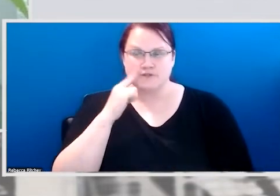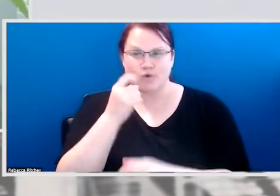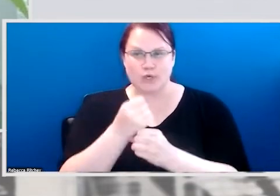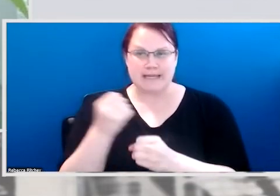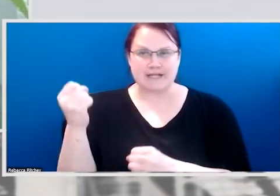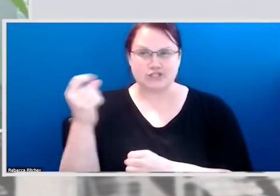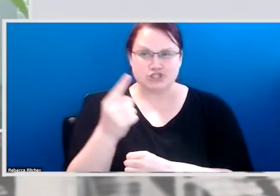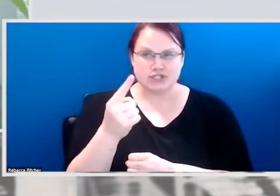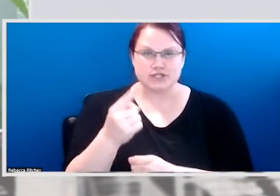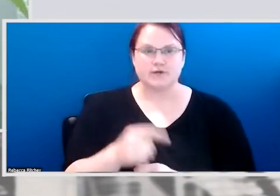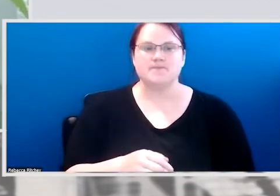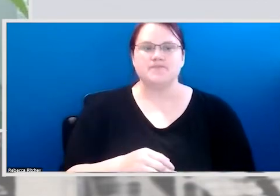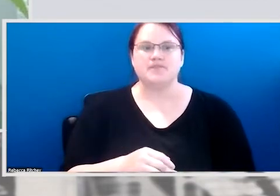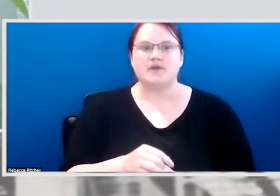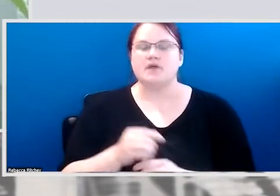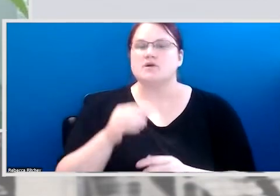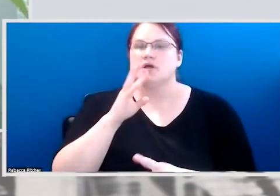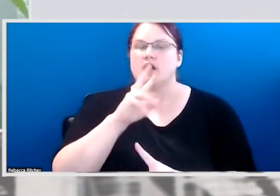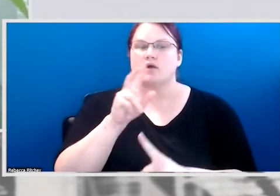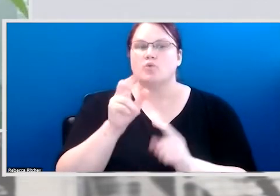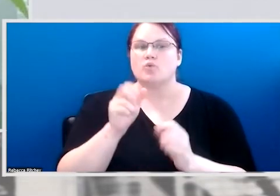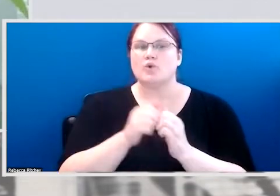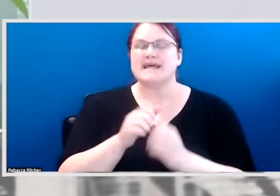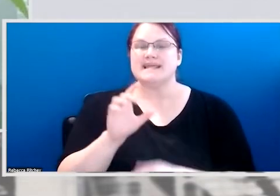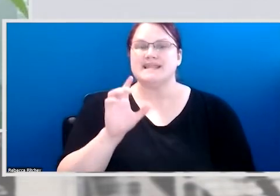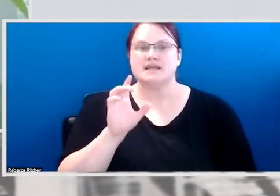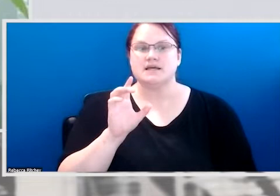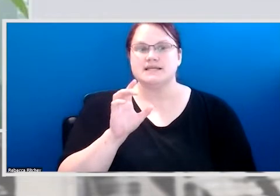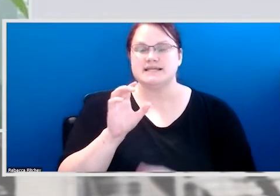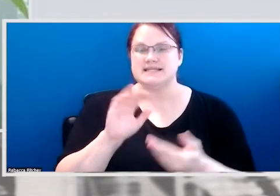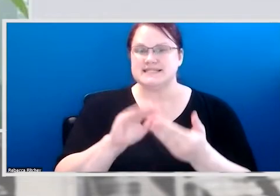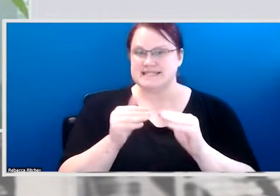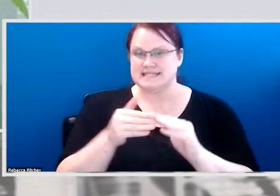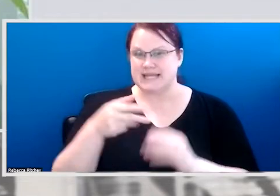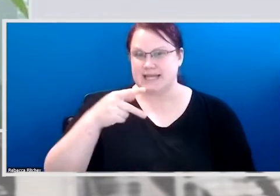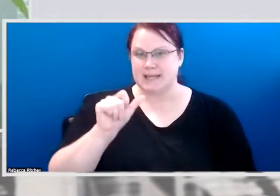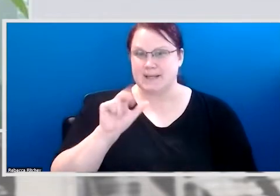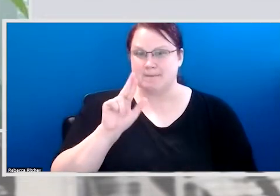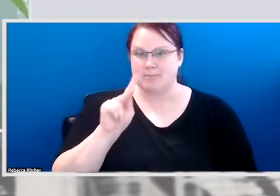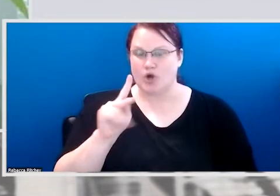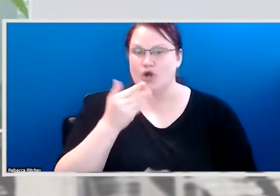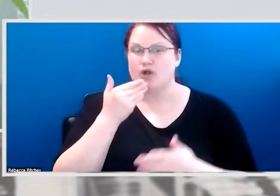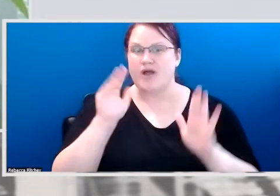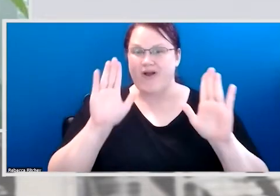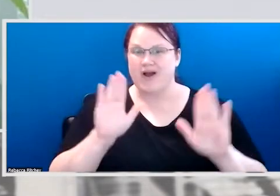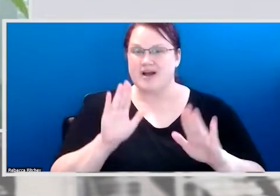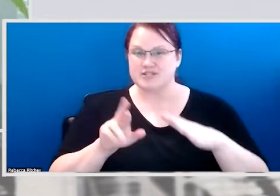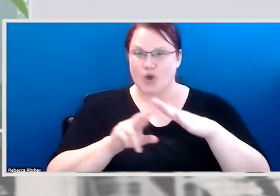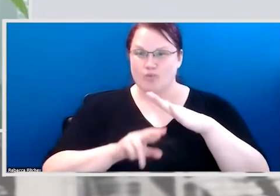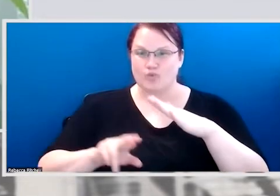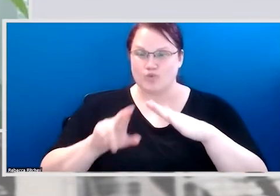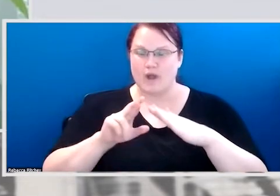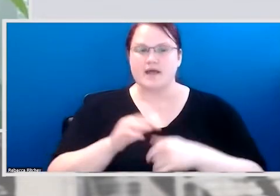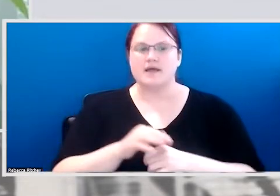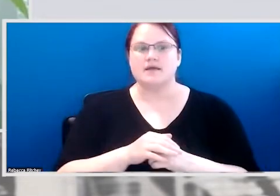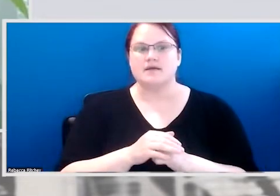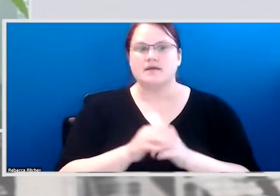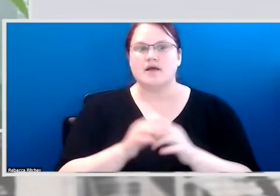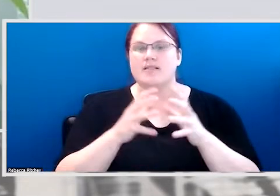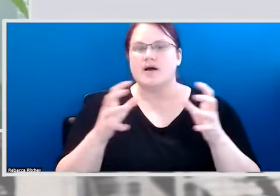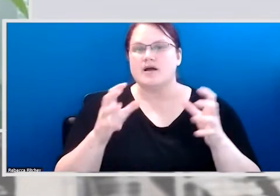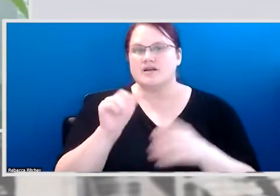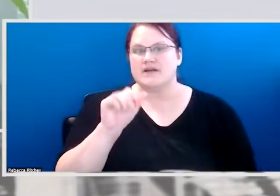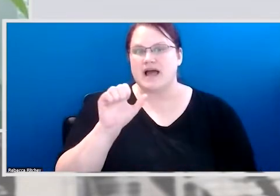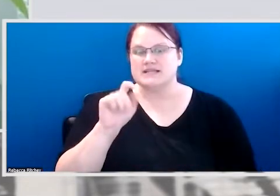we're going to get to hear from City Parks, who has some really great Parks and Rec programs, and they program a lot of our major capital assets in the park